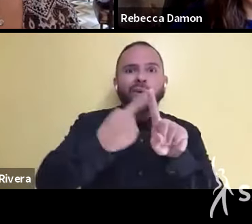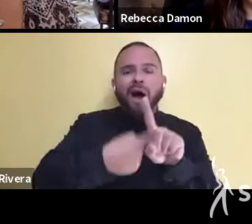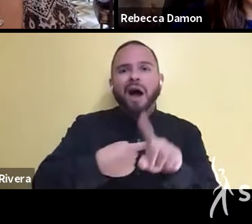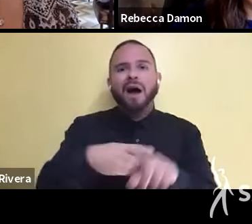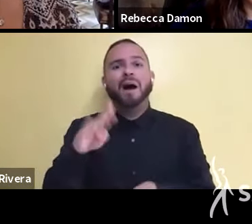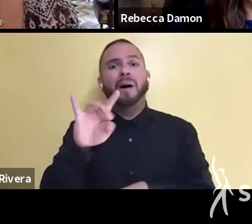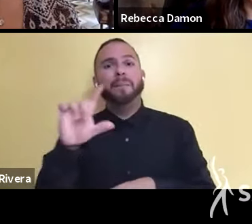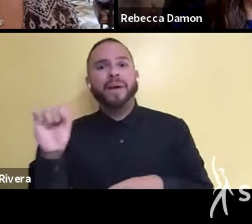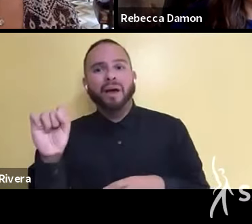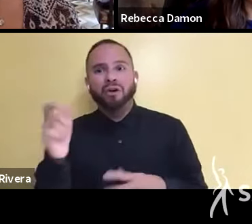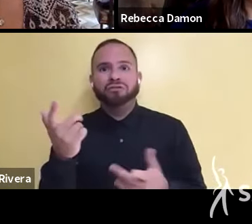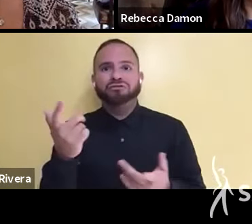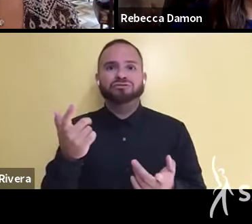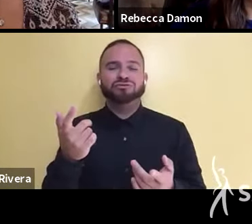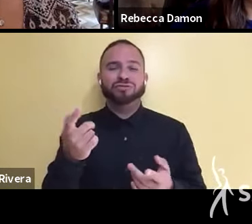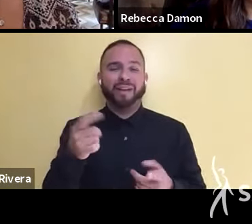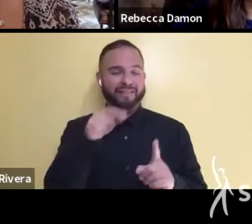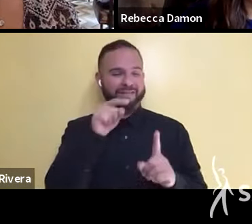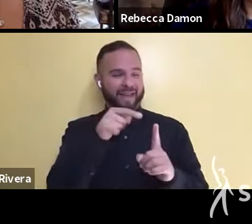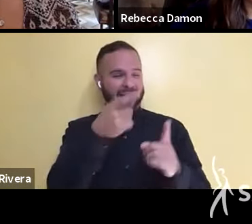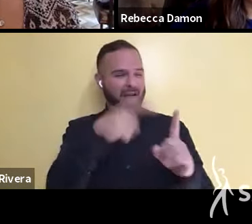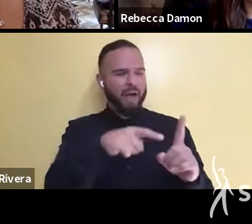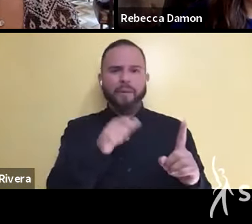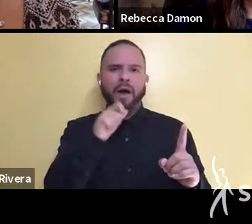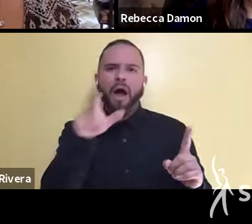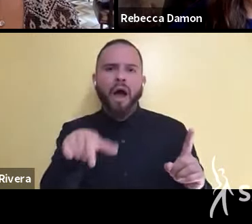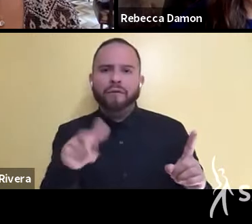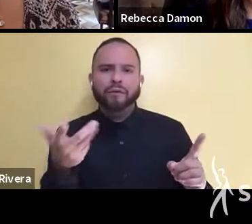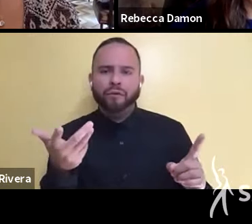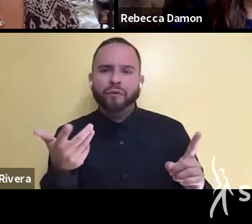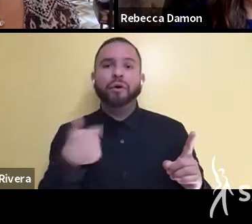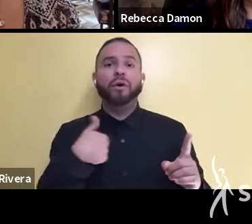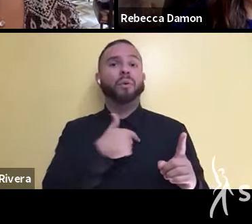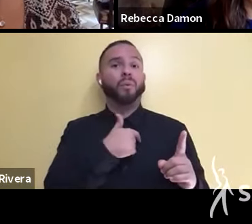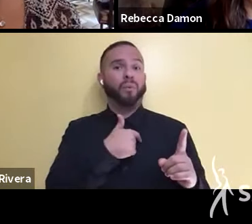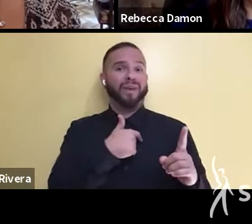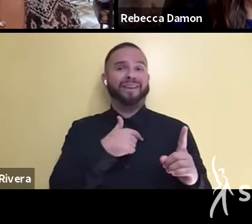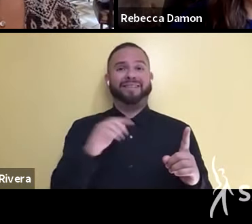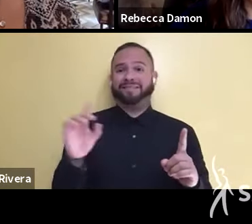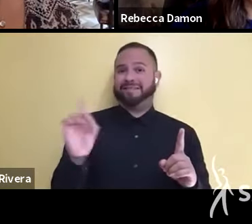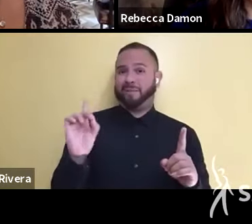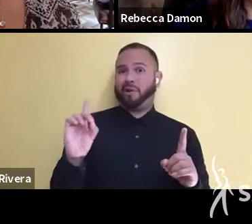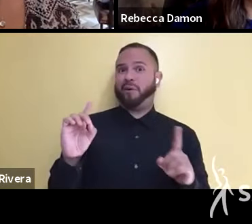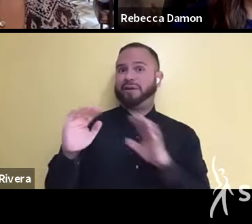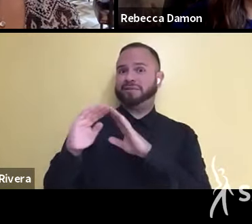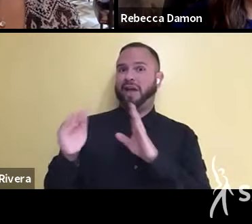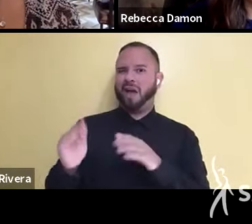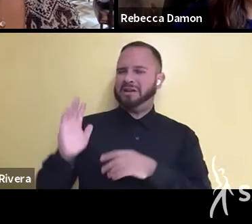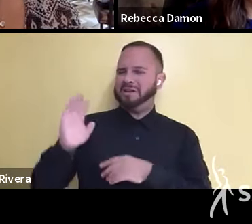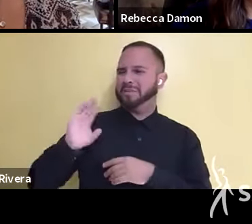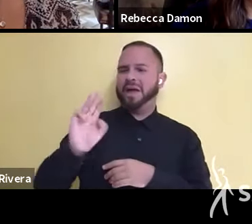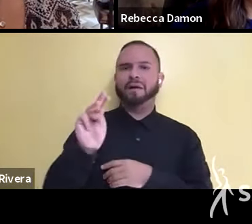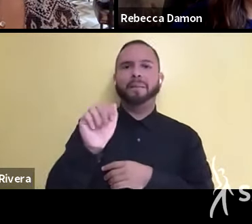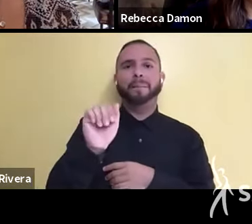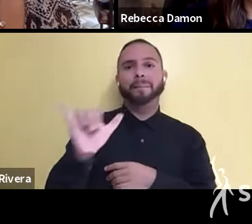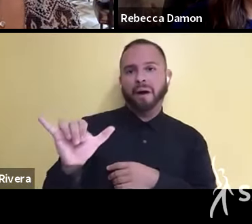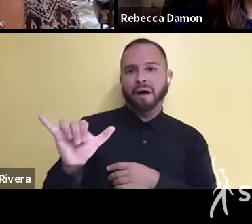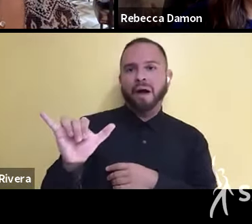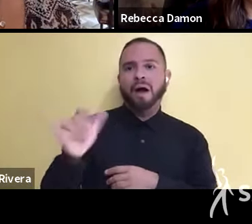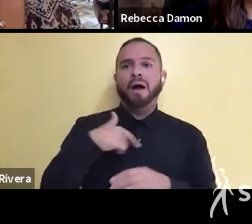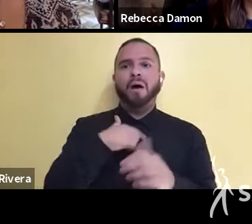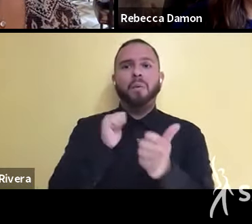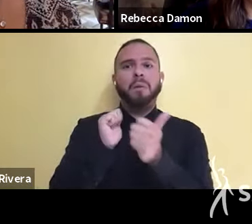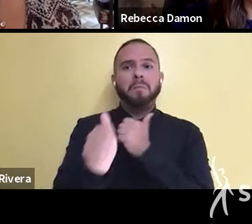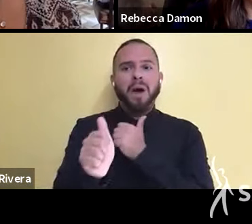this did not have to happen. We, the Democrats in the House, back in May, passed the